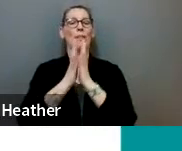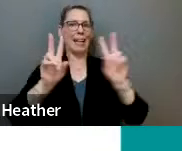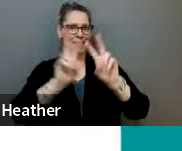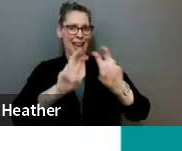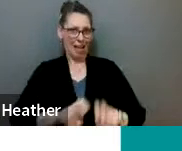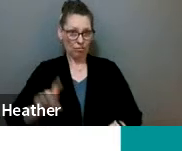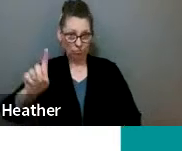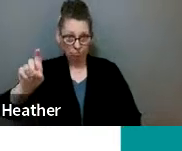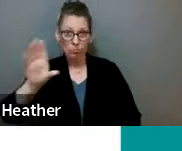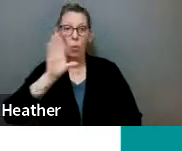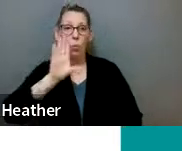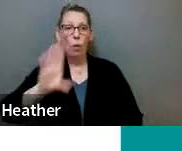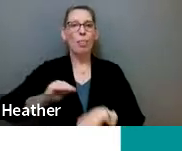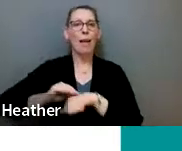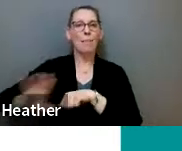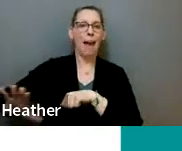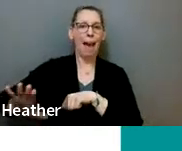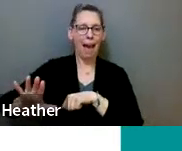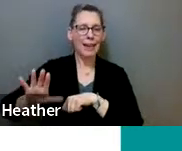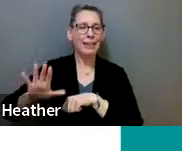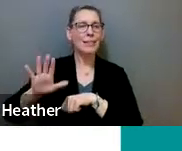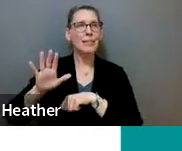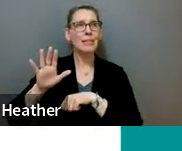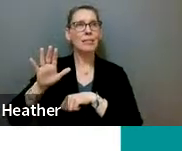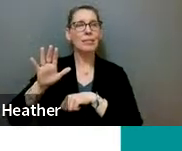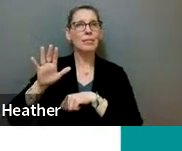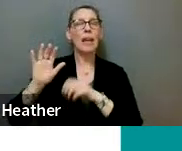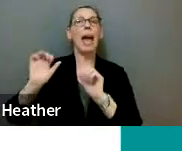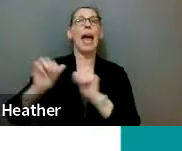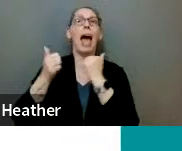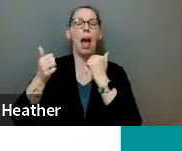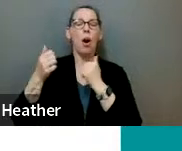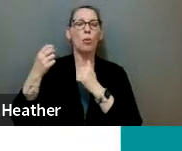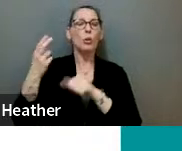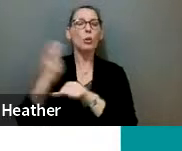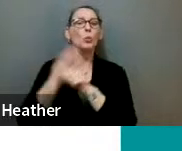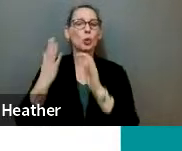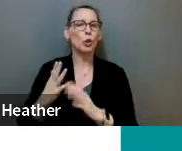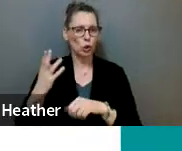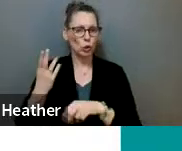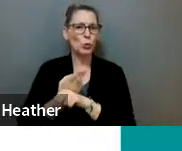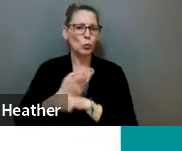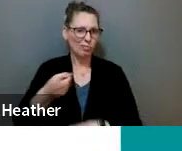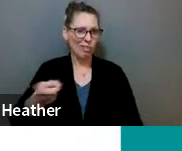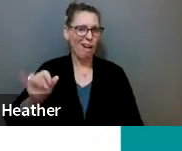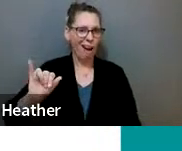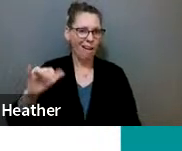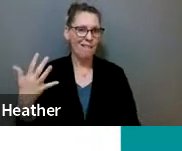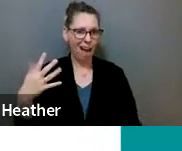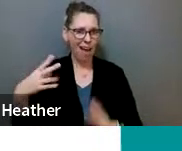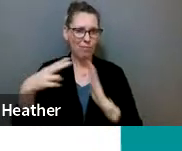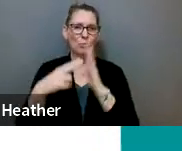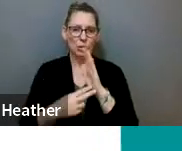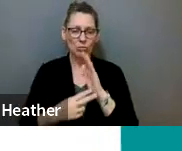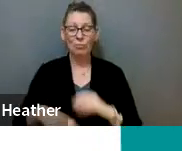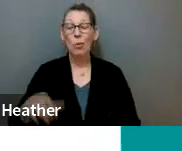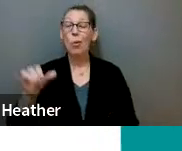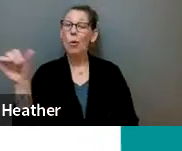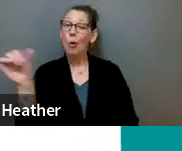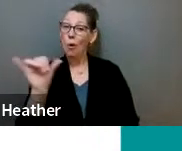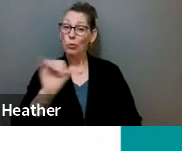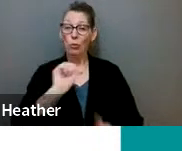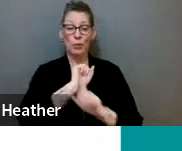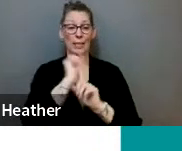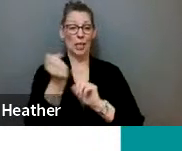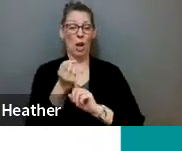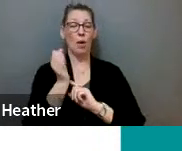does impact how people use the I-5 bridge. And then also scenarios that consider